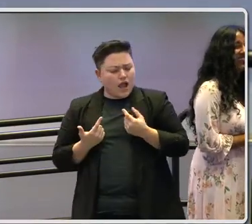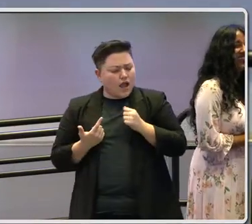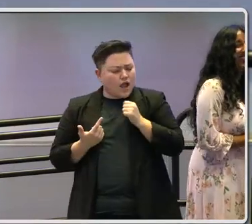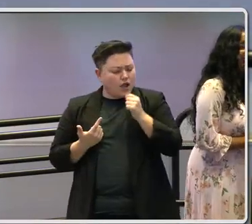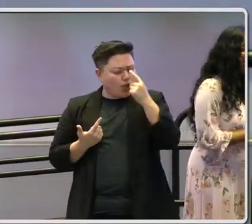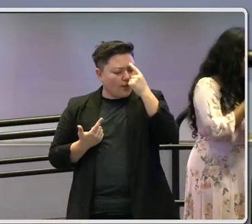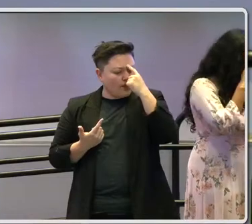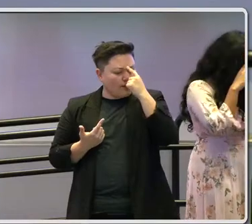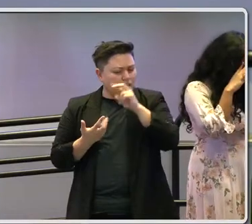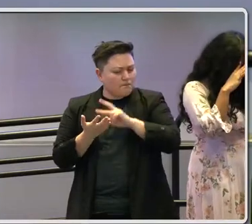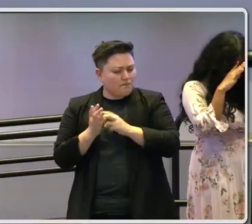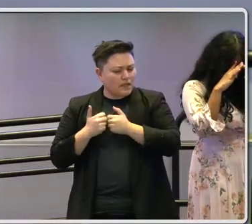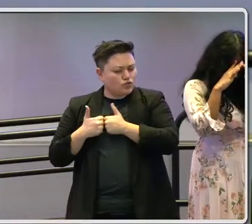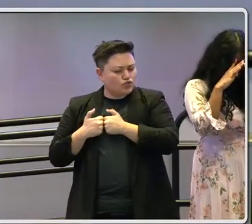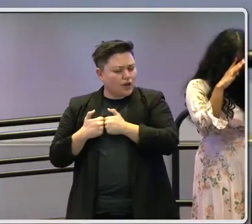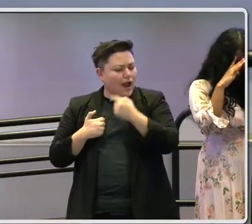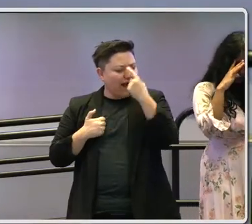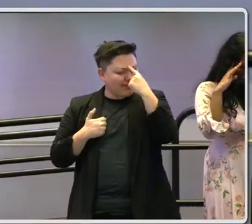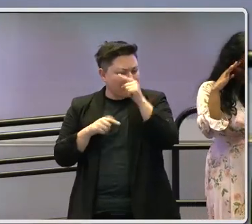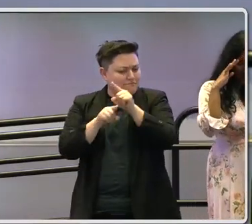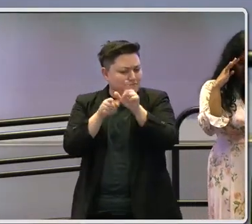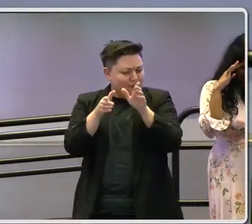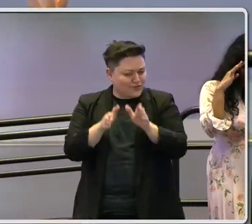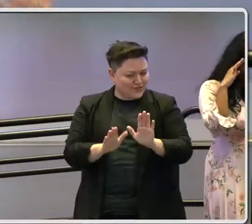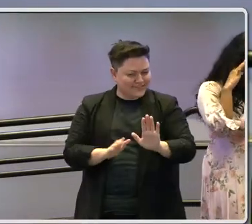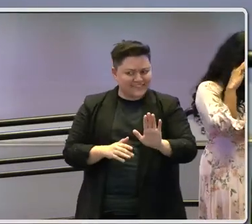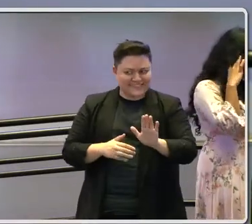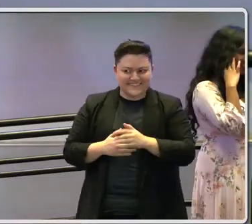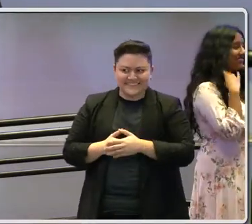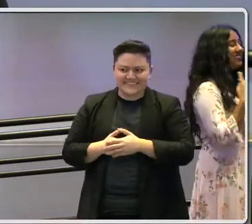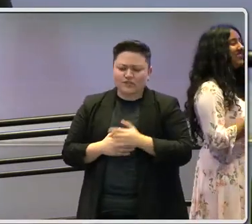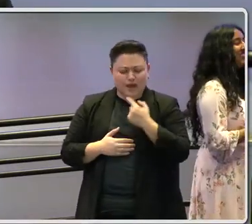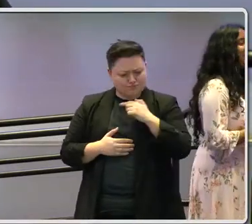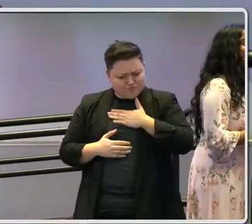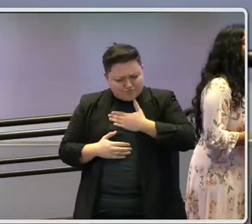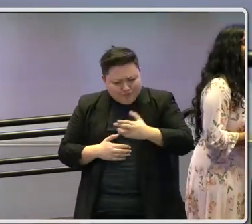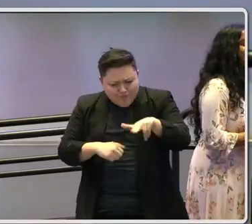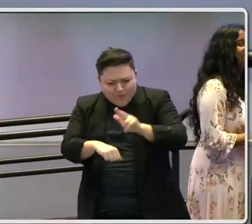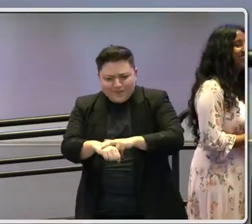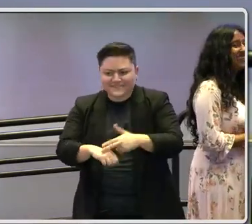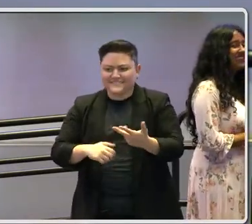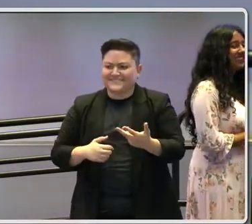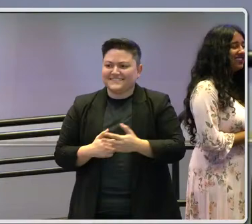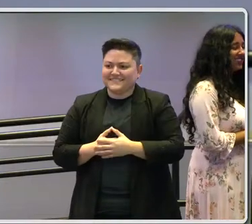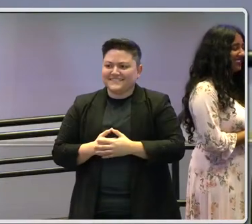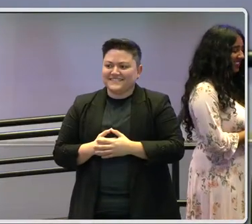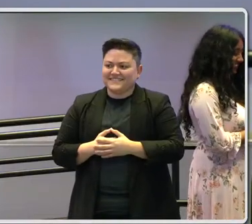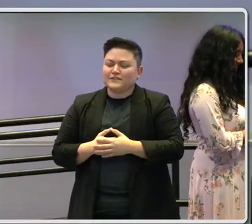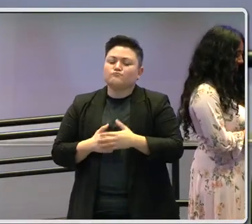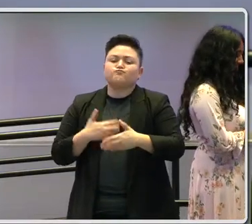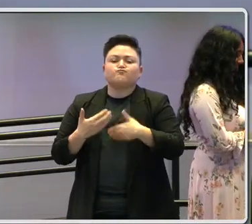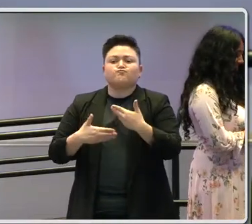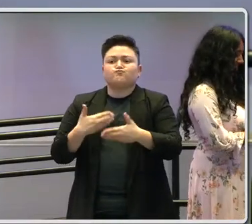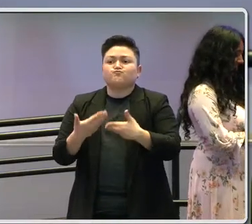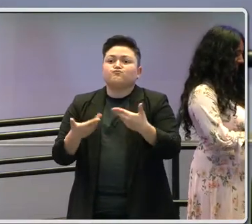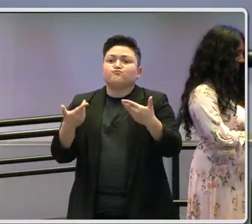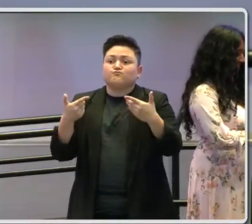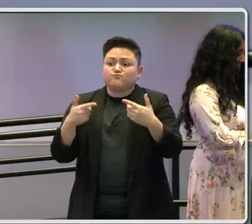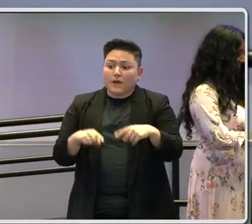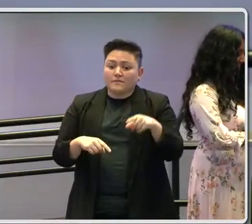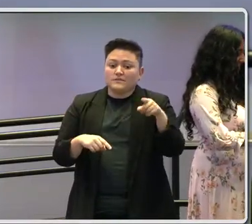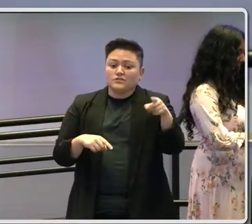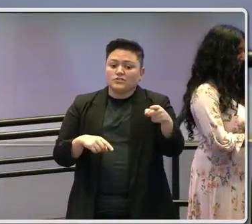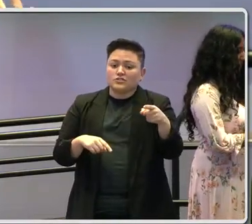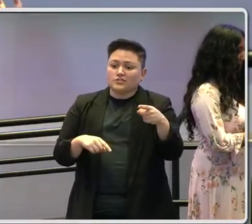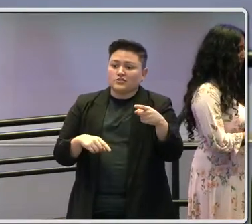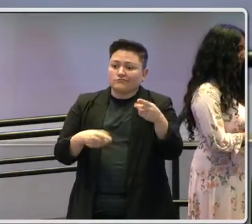romantic partner. I think she's asking me to be her mentor. And so, of course, I said yes. After that, she shared with me that